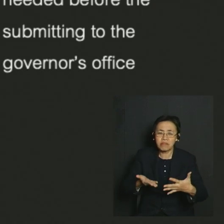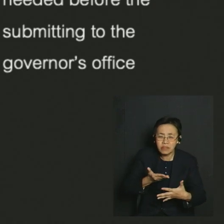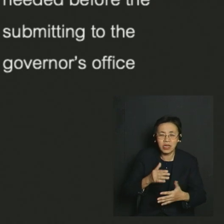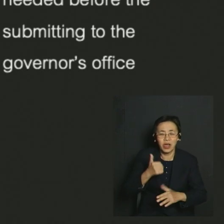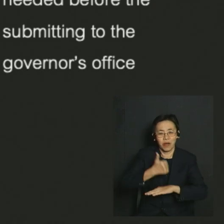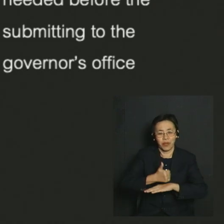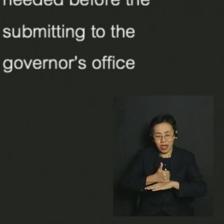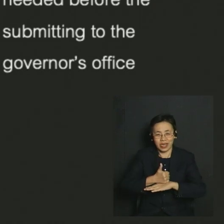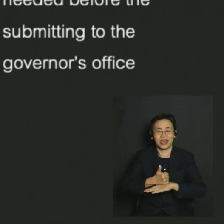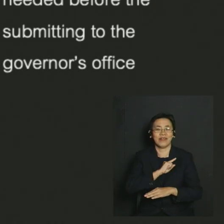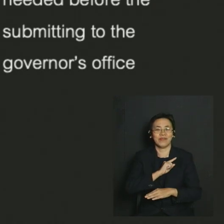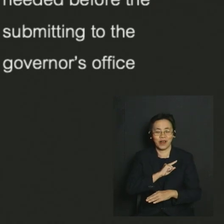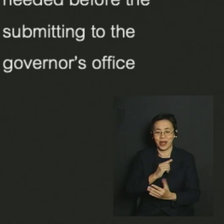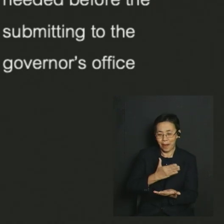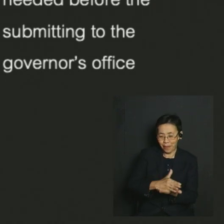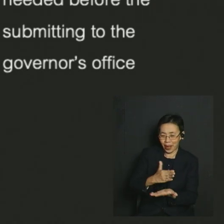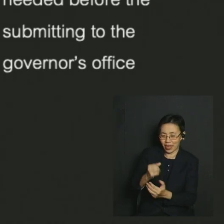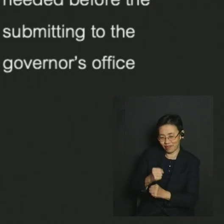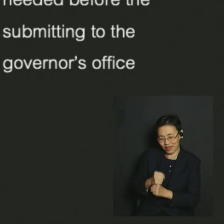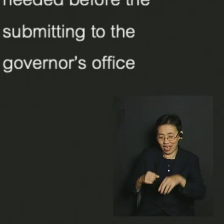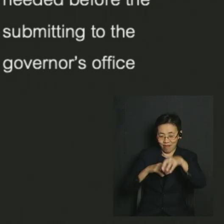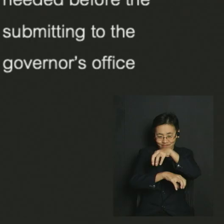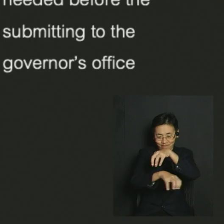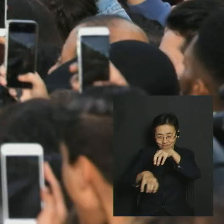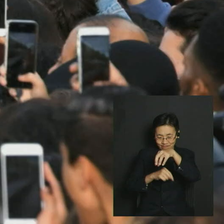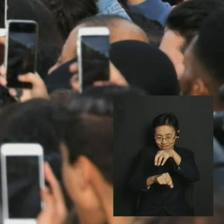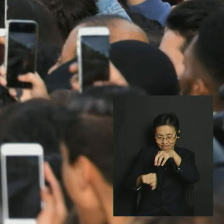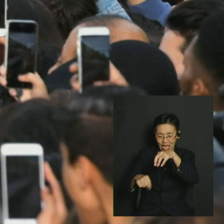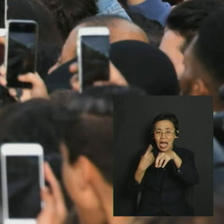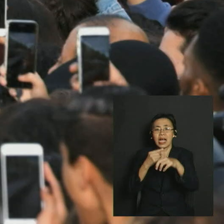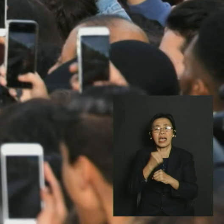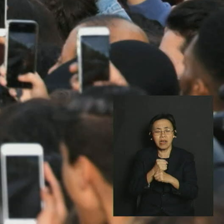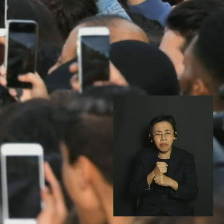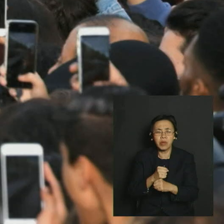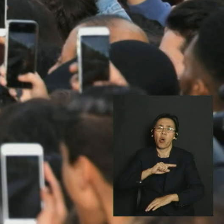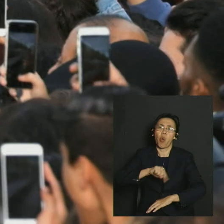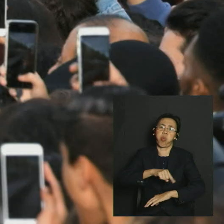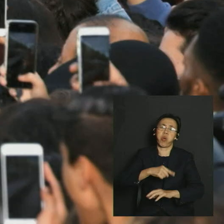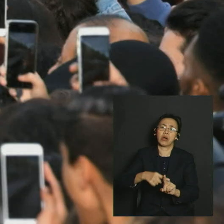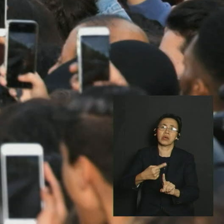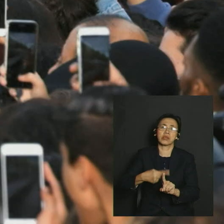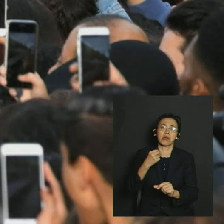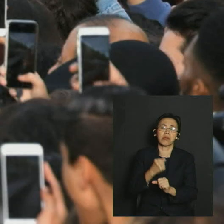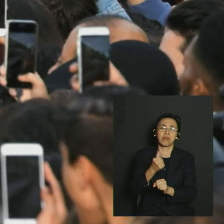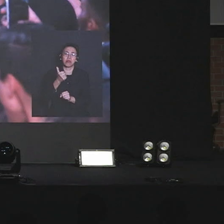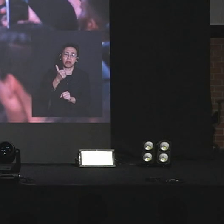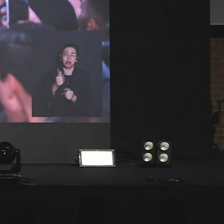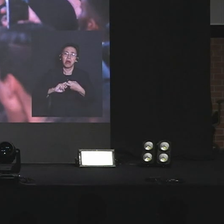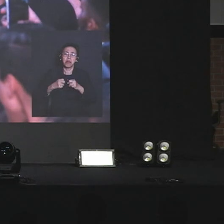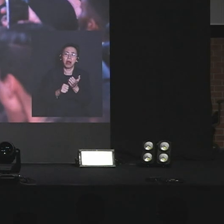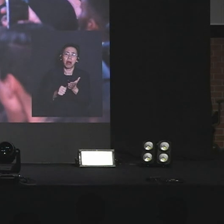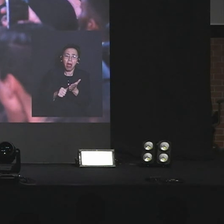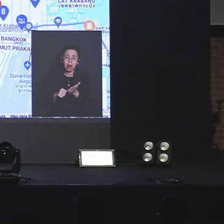department. It take like 2 months to do something. But when you have technology, you can